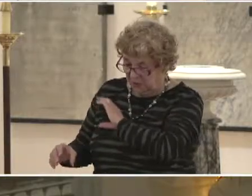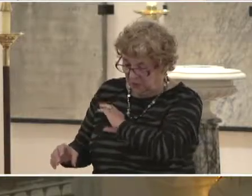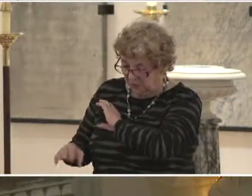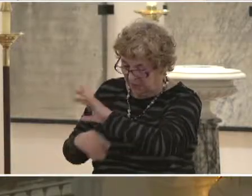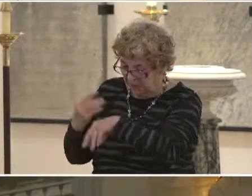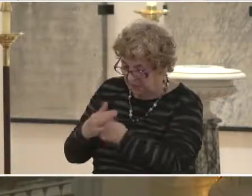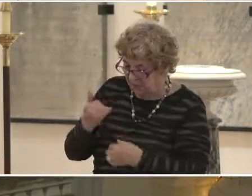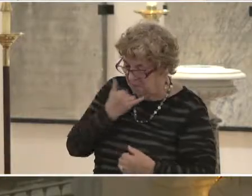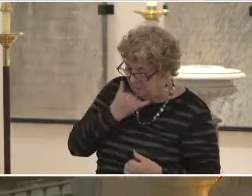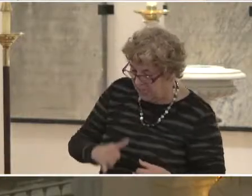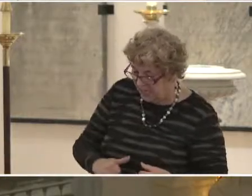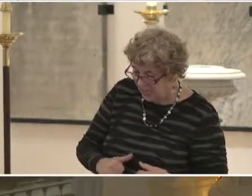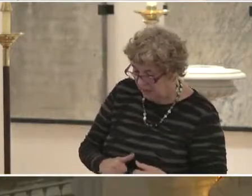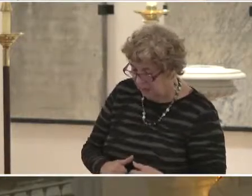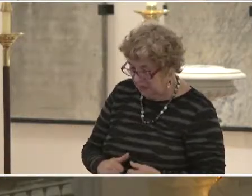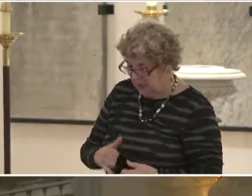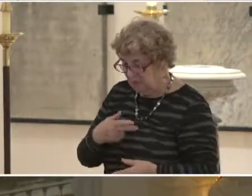separate channels.